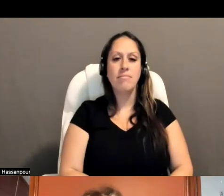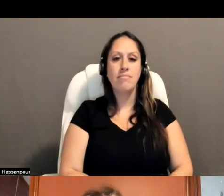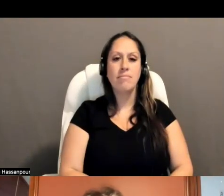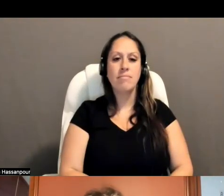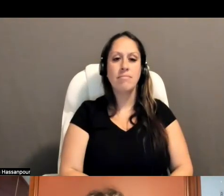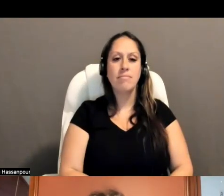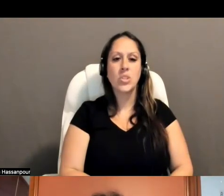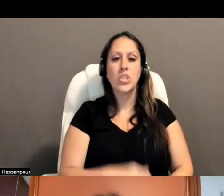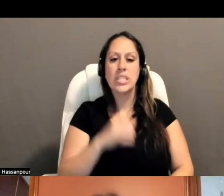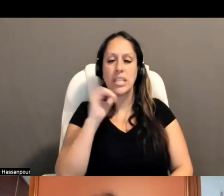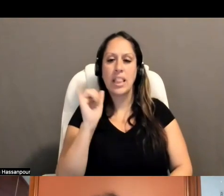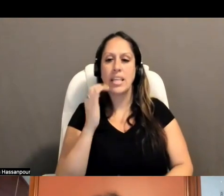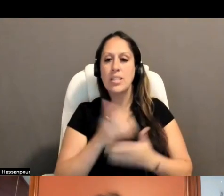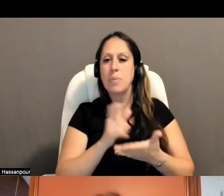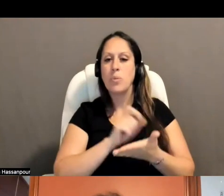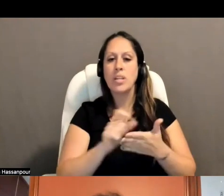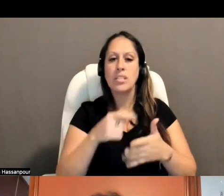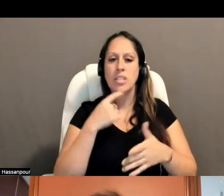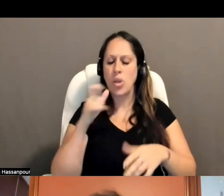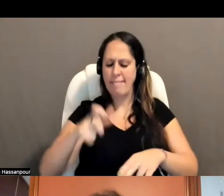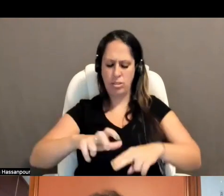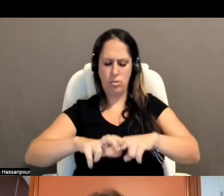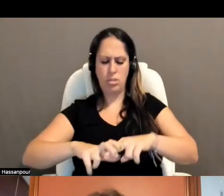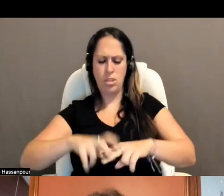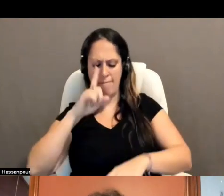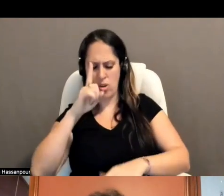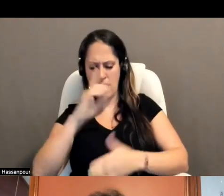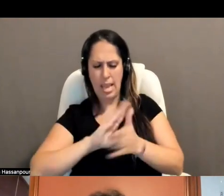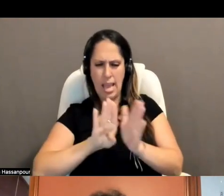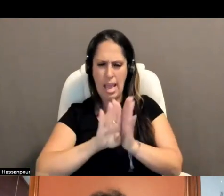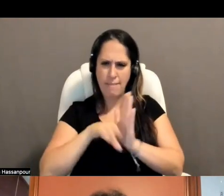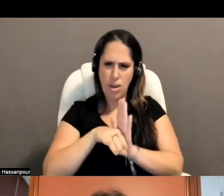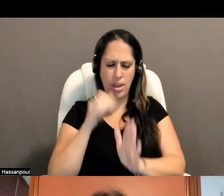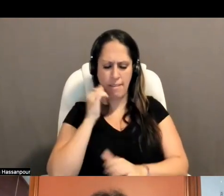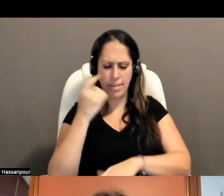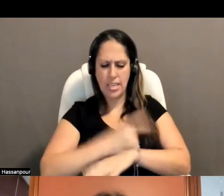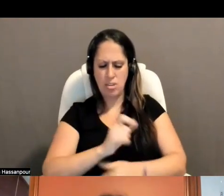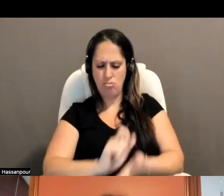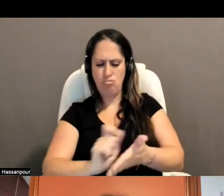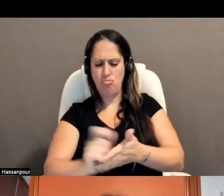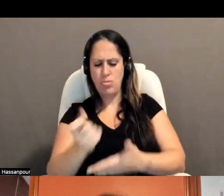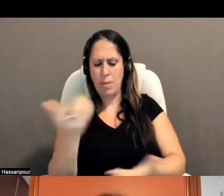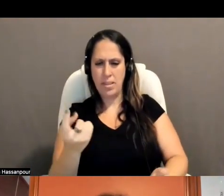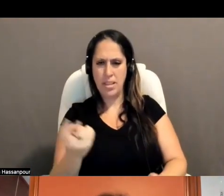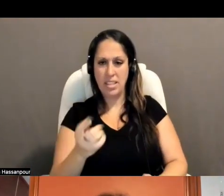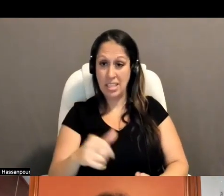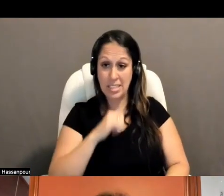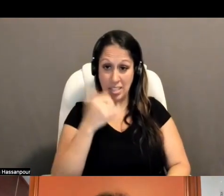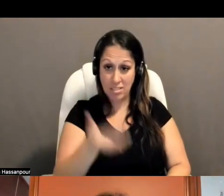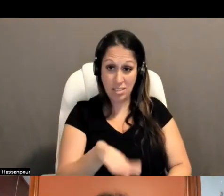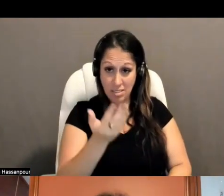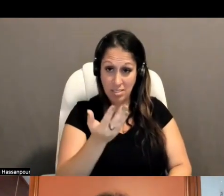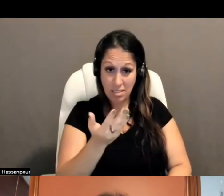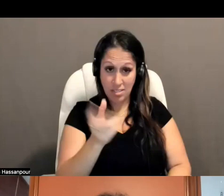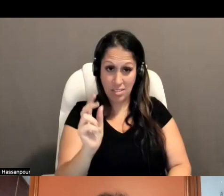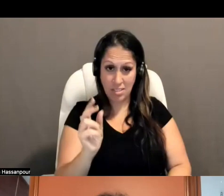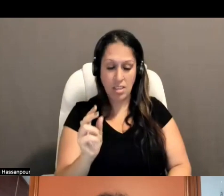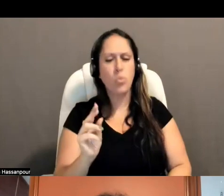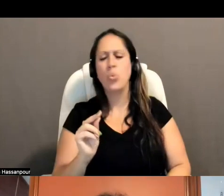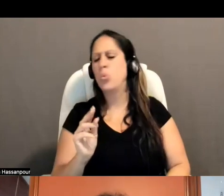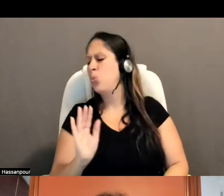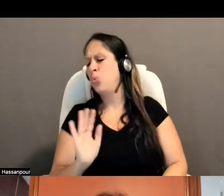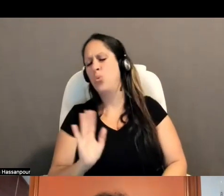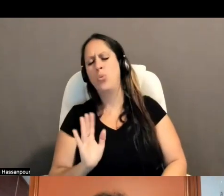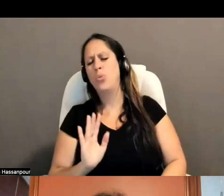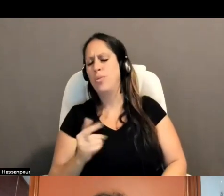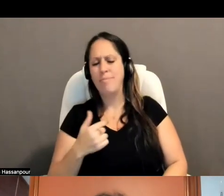So you're not like some of those writers who say you have to sit down for a half hour every day and make sure you do something. That's not the way you work. That's not the way I